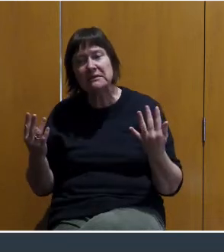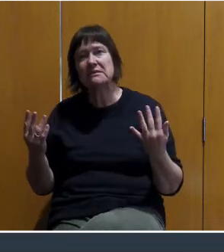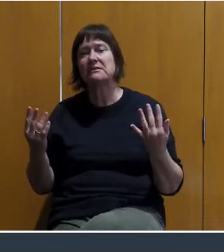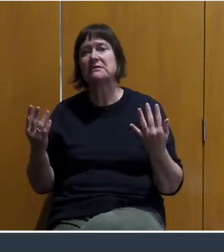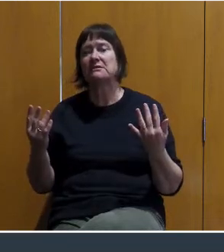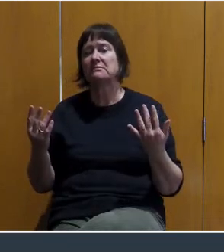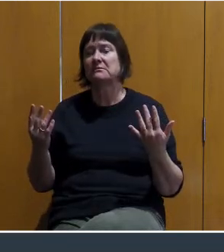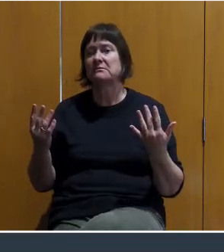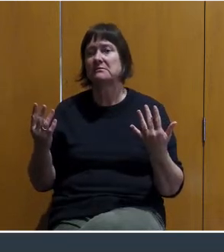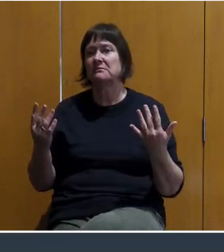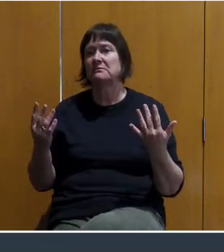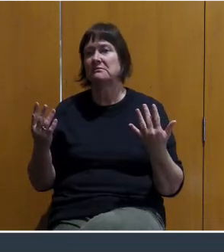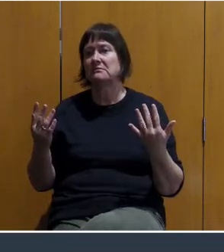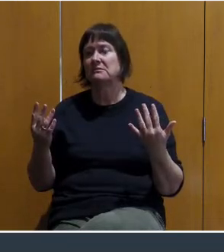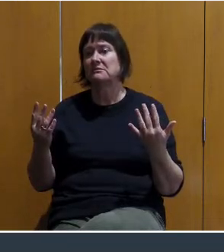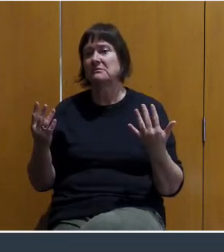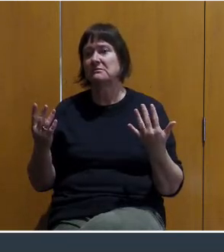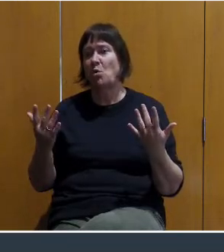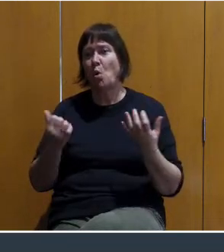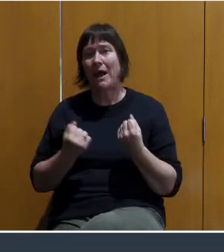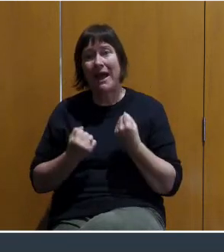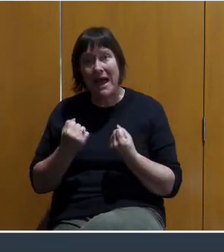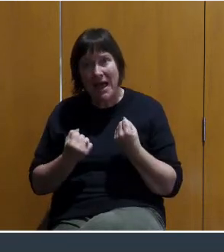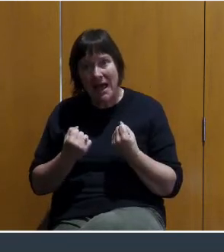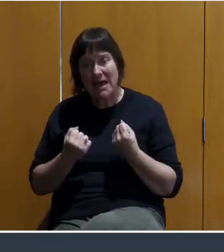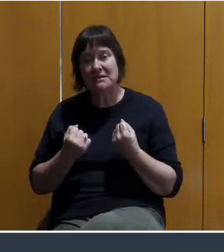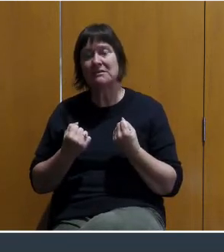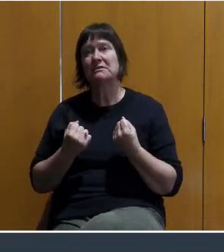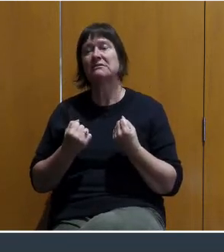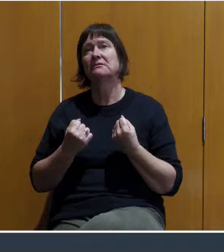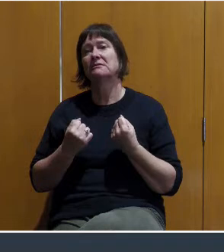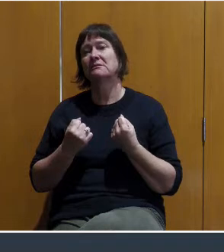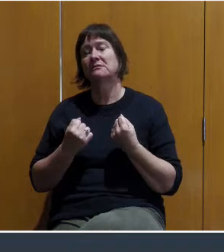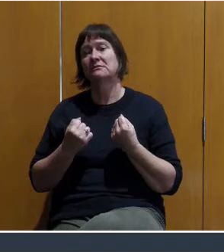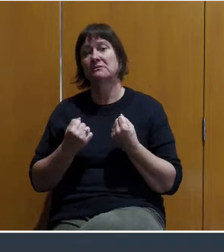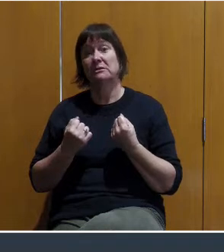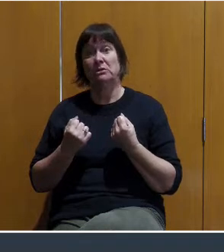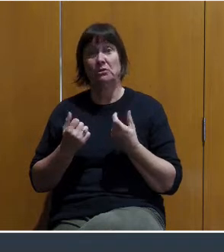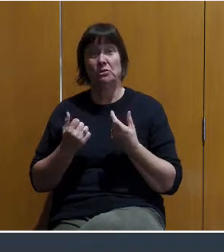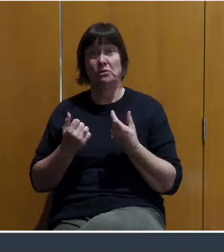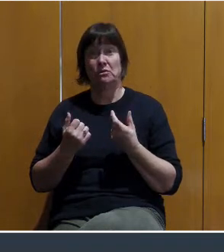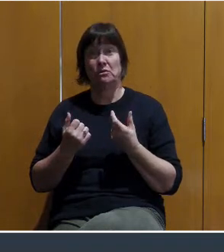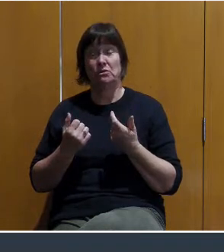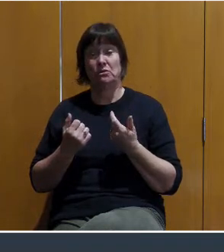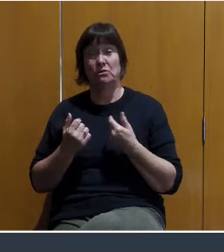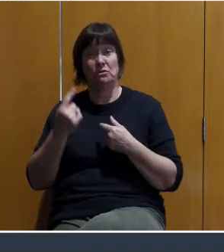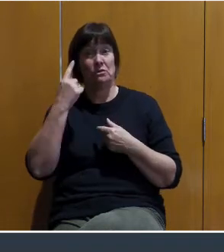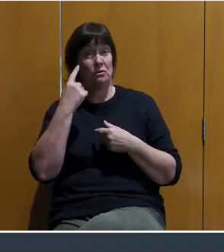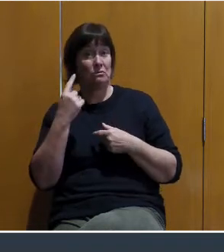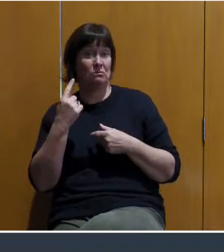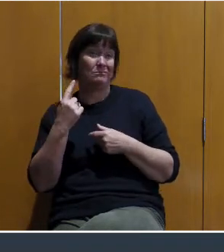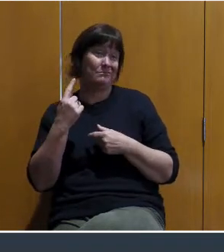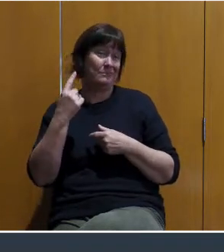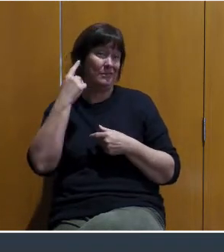dogs and vehicles out of key areas? Or do you think the education campaign would be sufficient